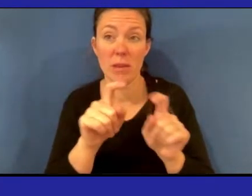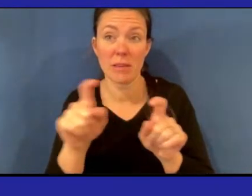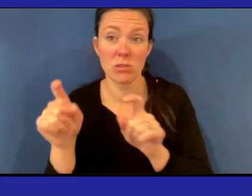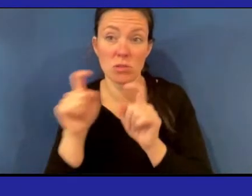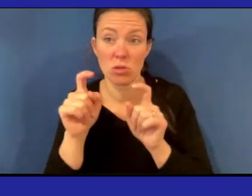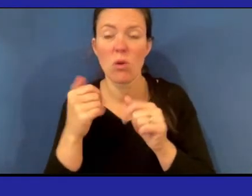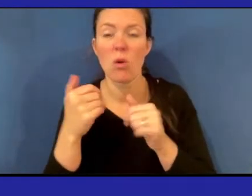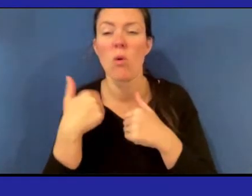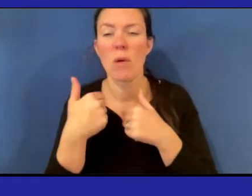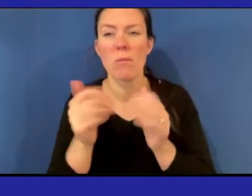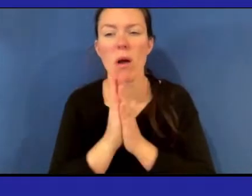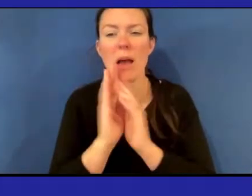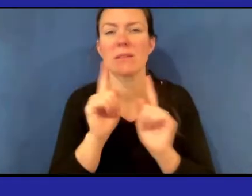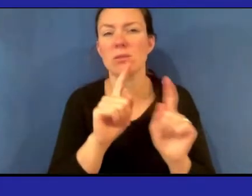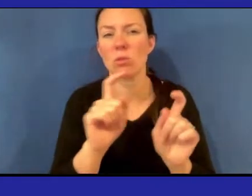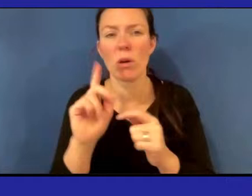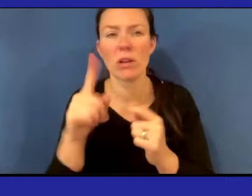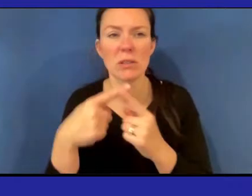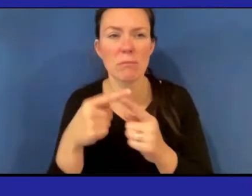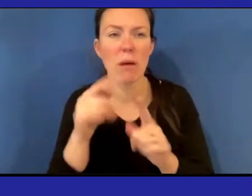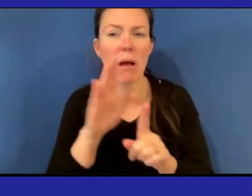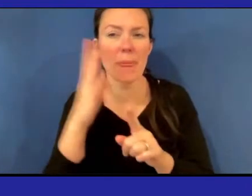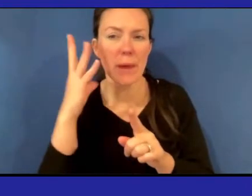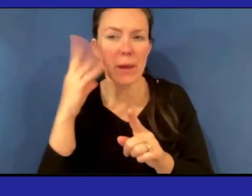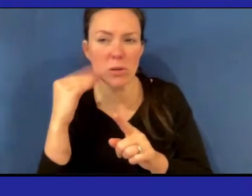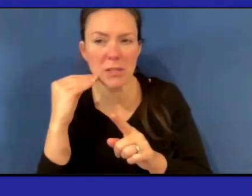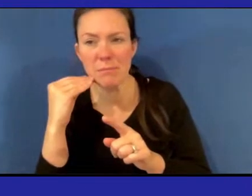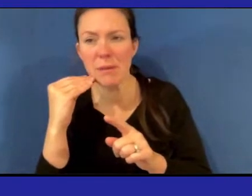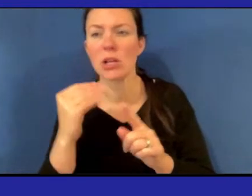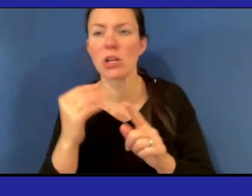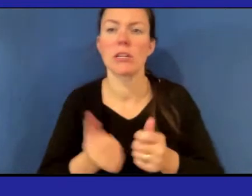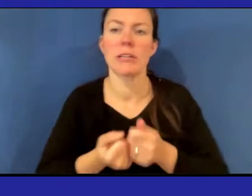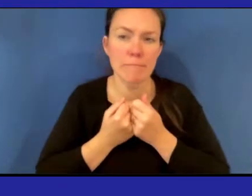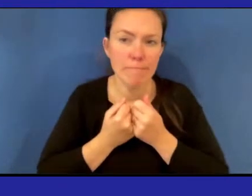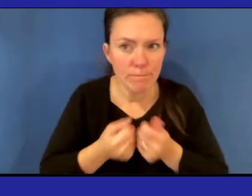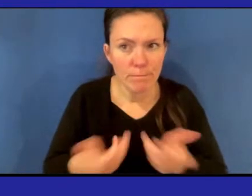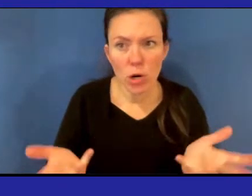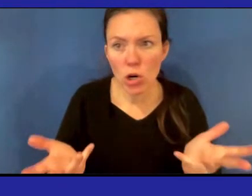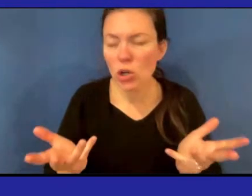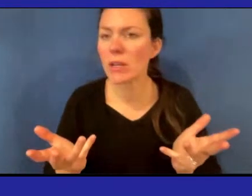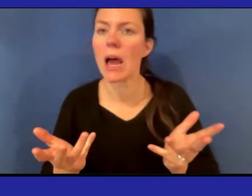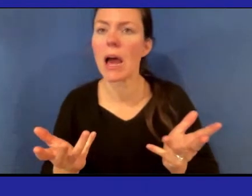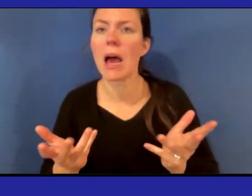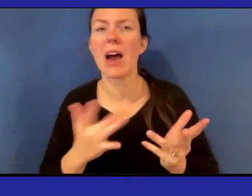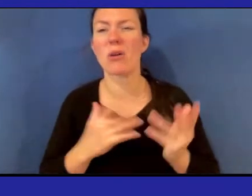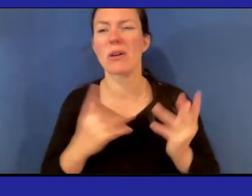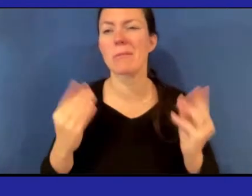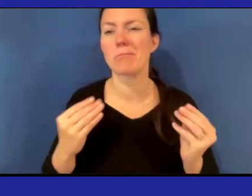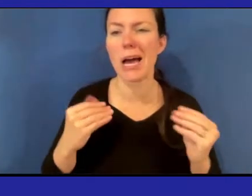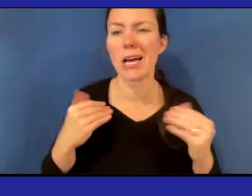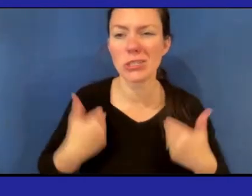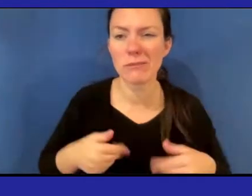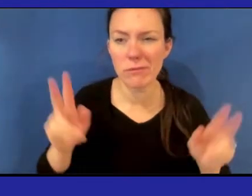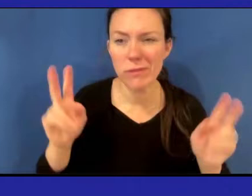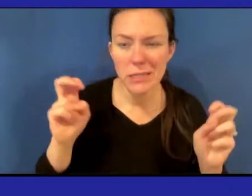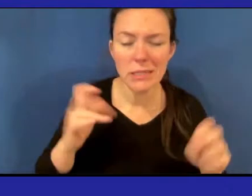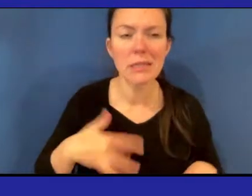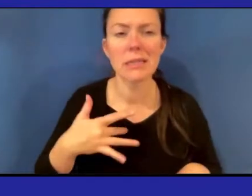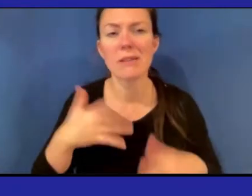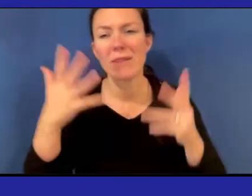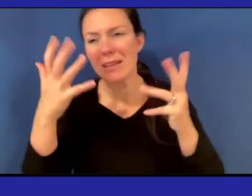about experiences of burnout, compassion fatigue, stress, feelings of sadness, anxiety,